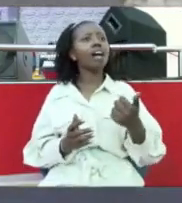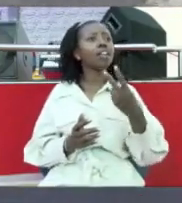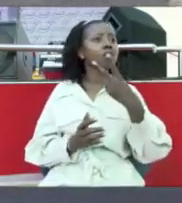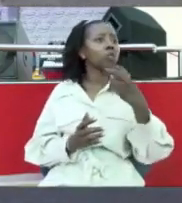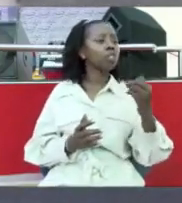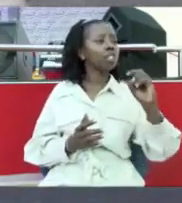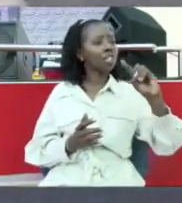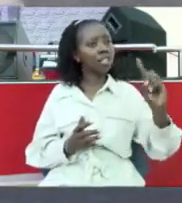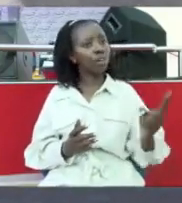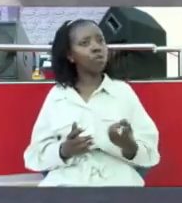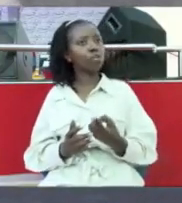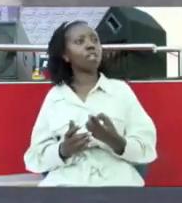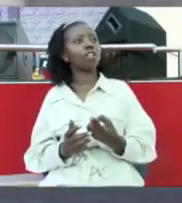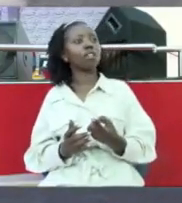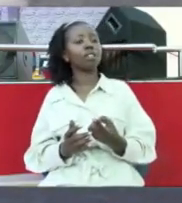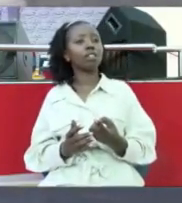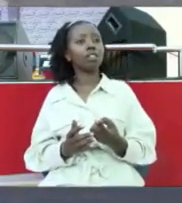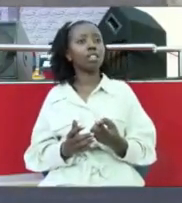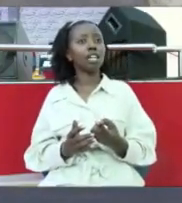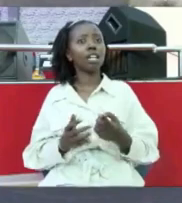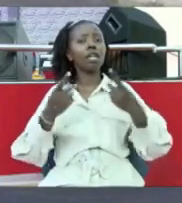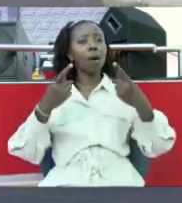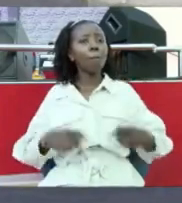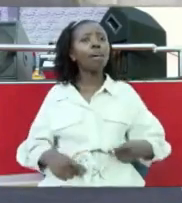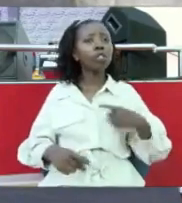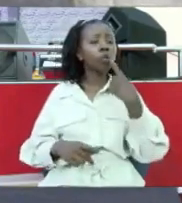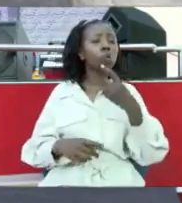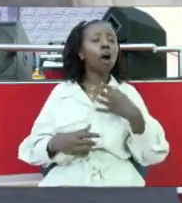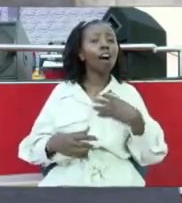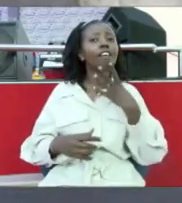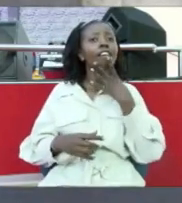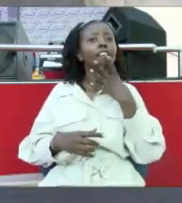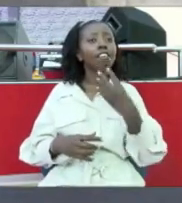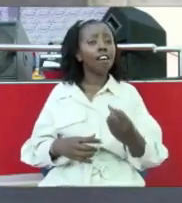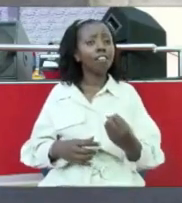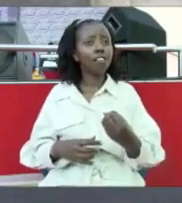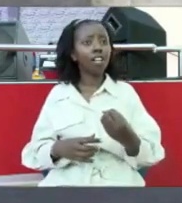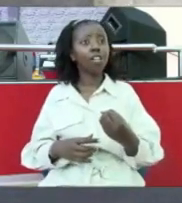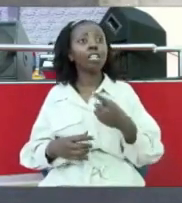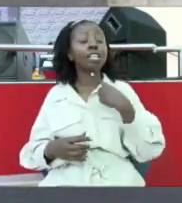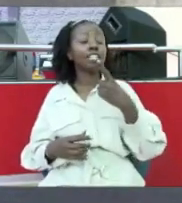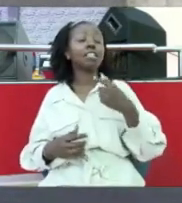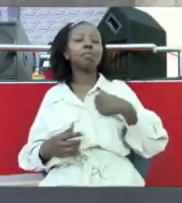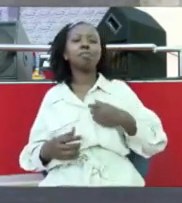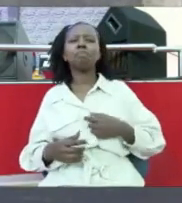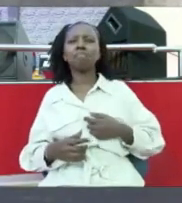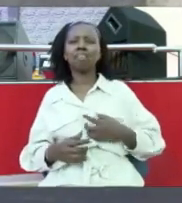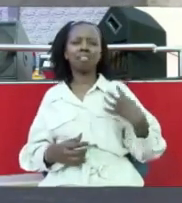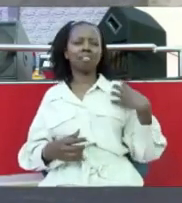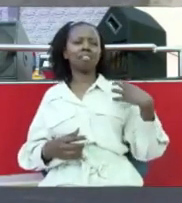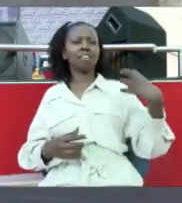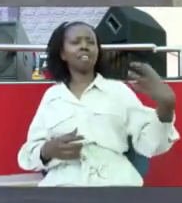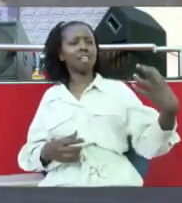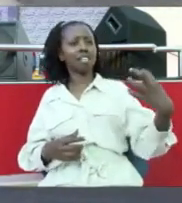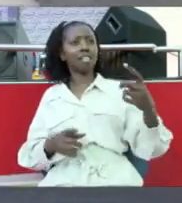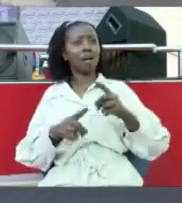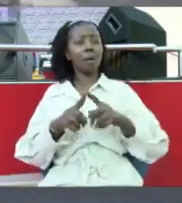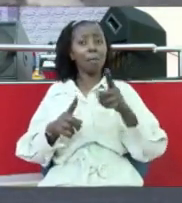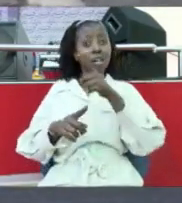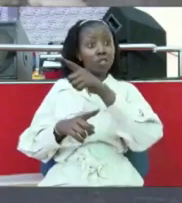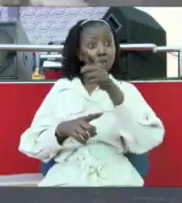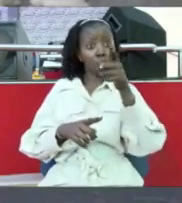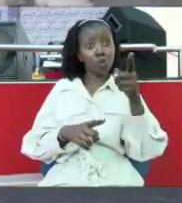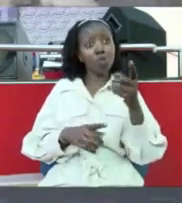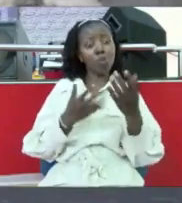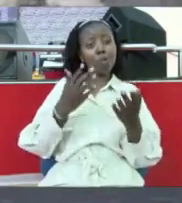is 20000. Na mtu akipata 500 anasema I have prospered. Somebody find 5500. Na wewe ambao kazi yako